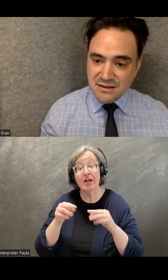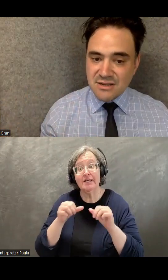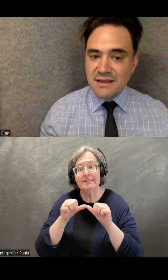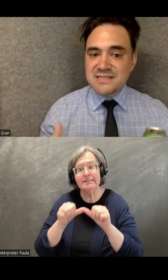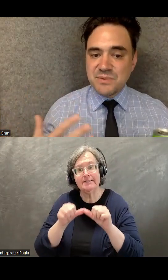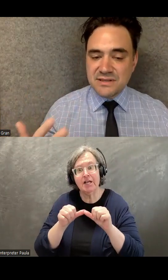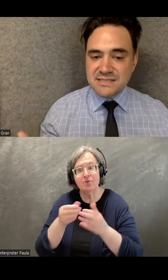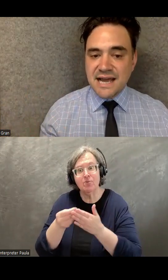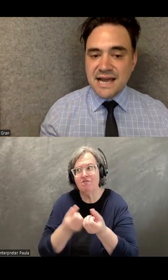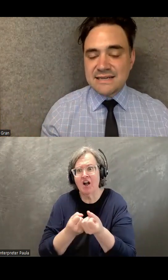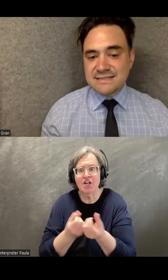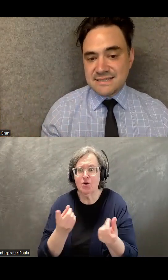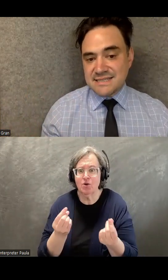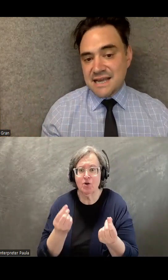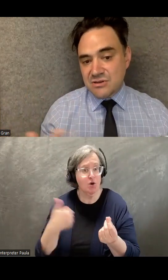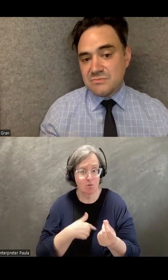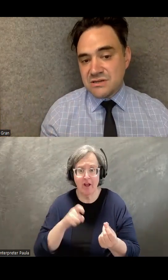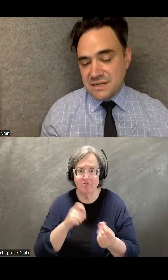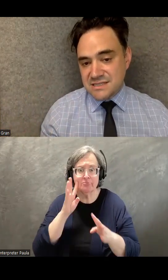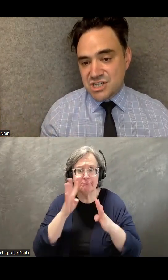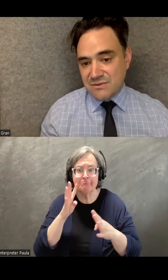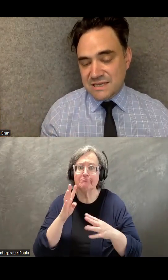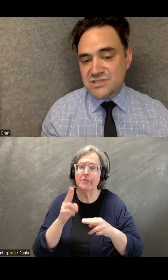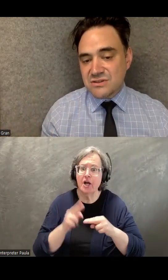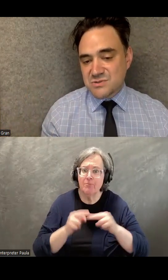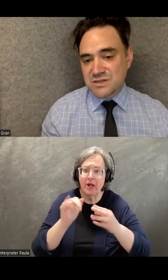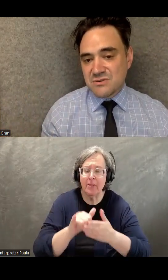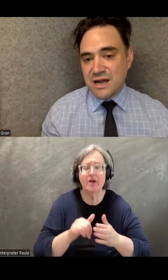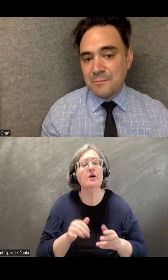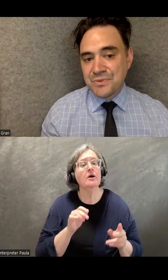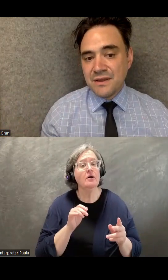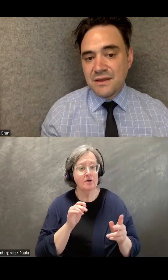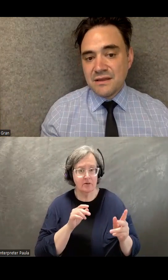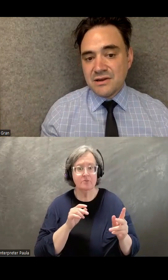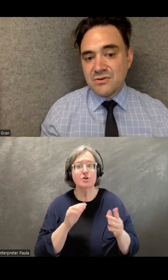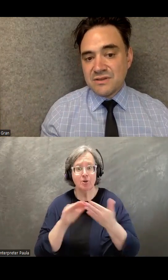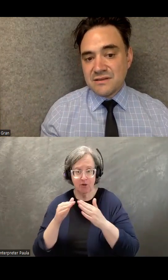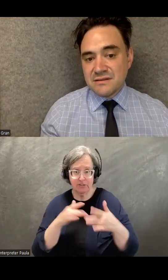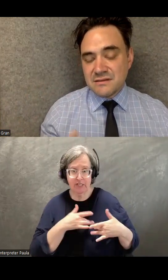start saying, okay, let's build this out. And I think that's how communities generally do this really well.